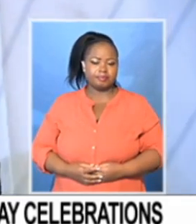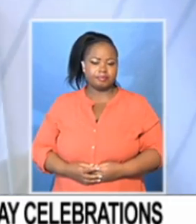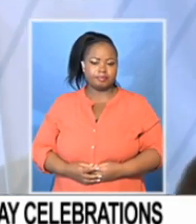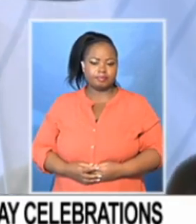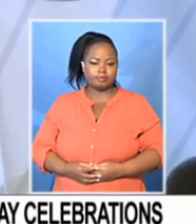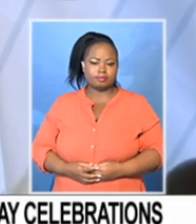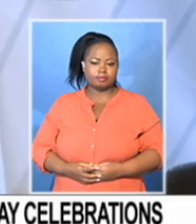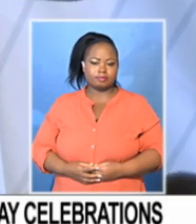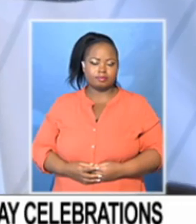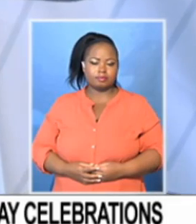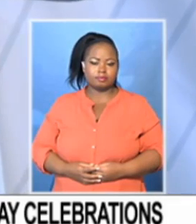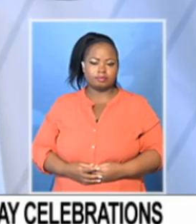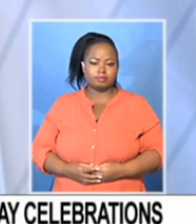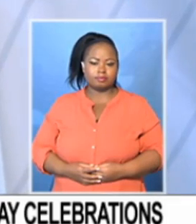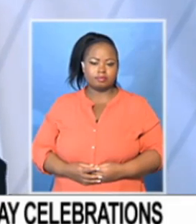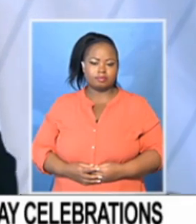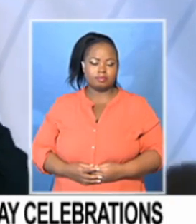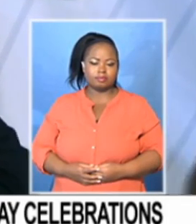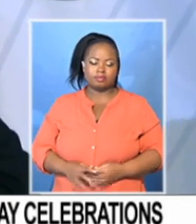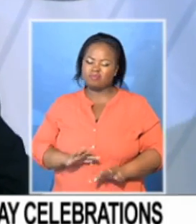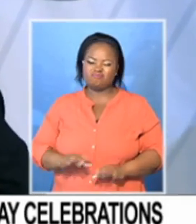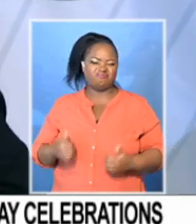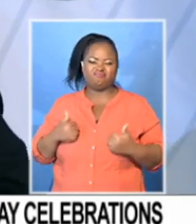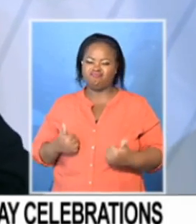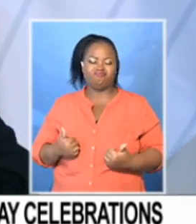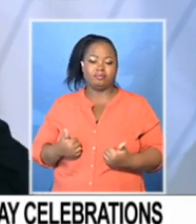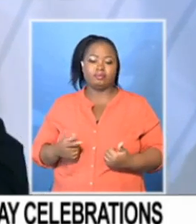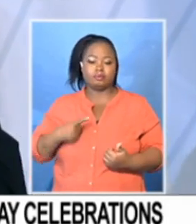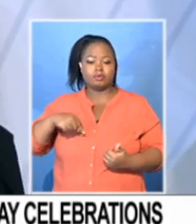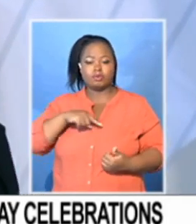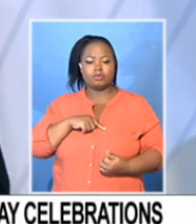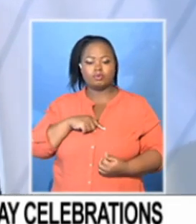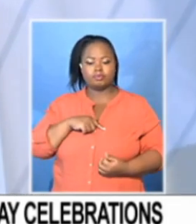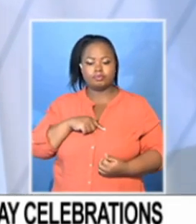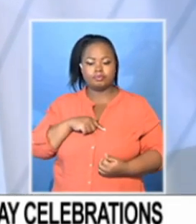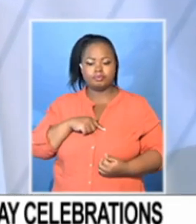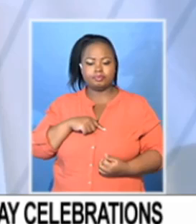It is not good. We need to